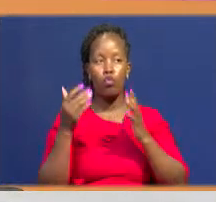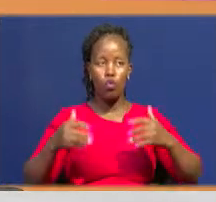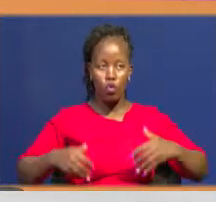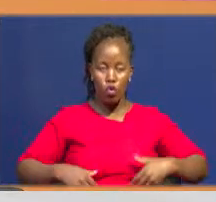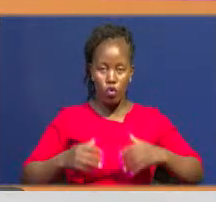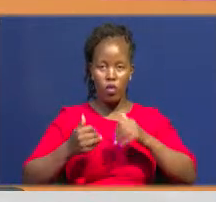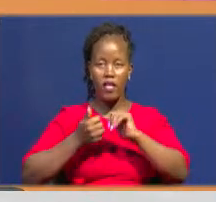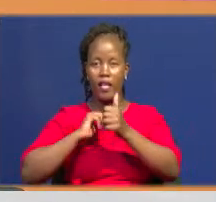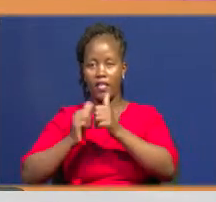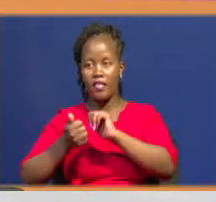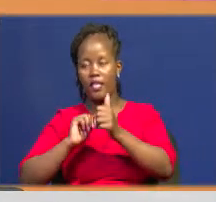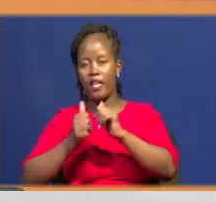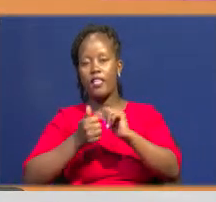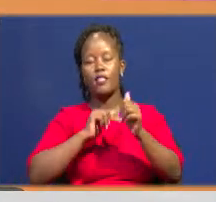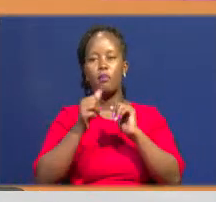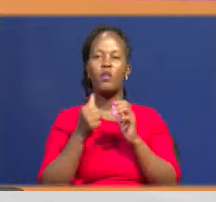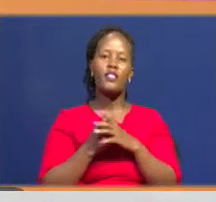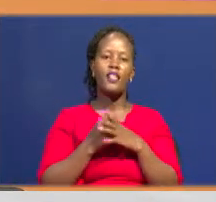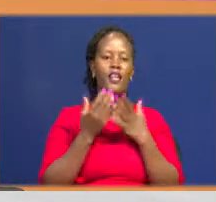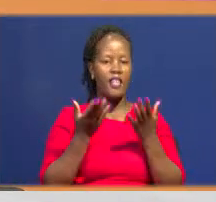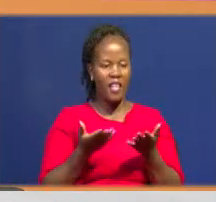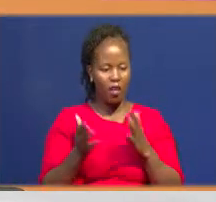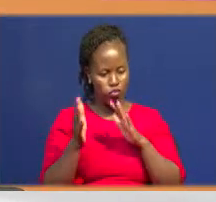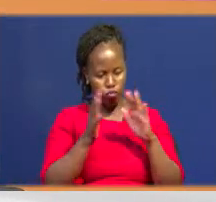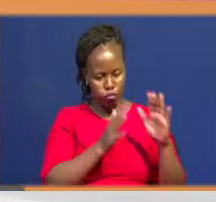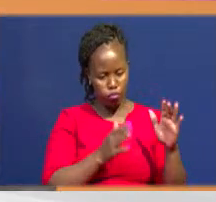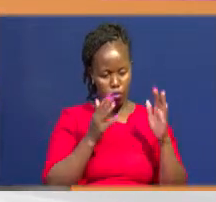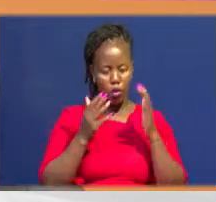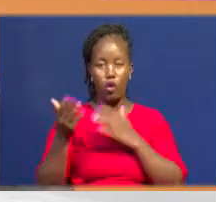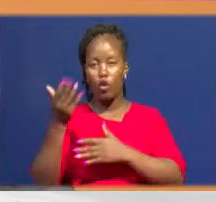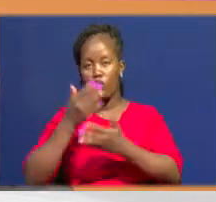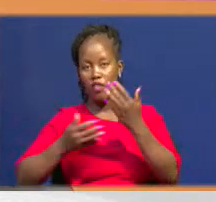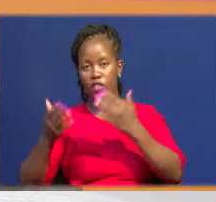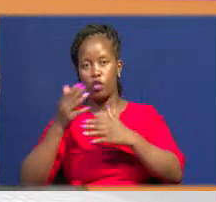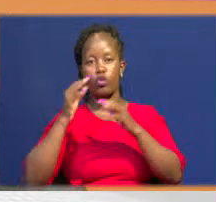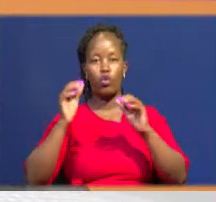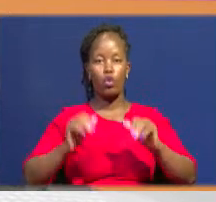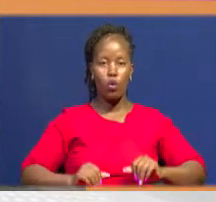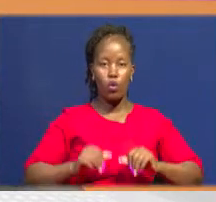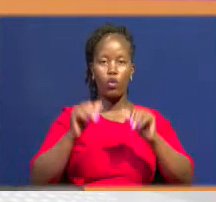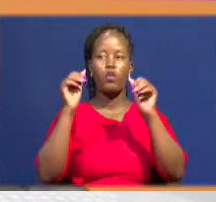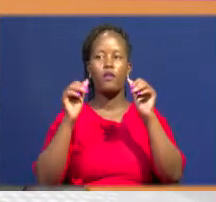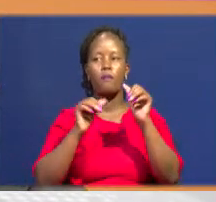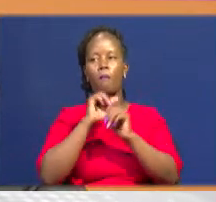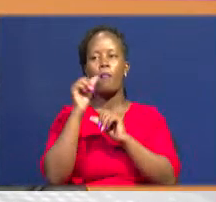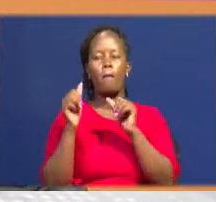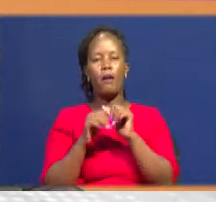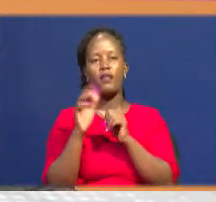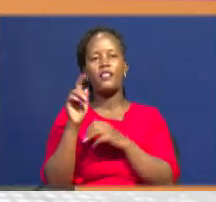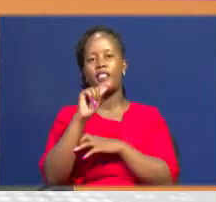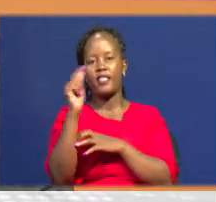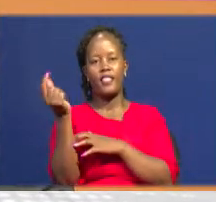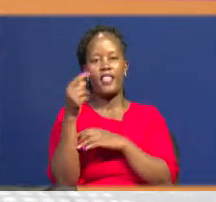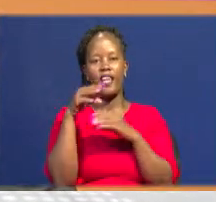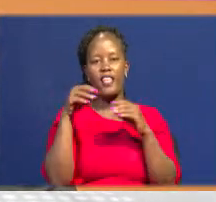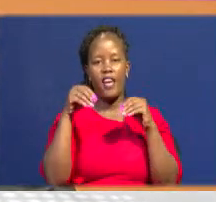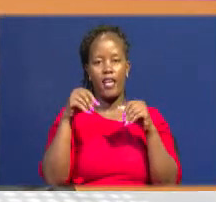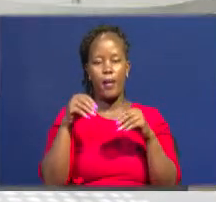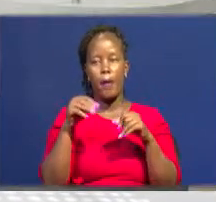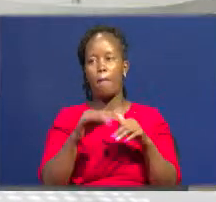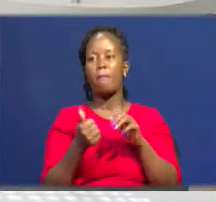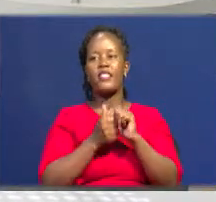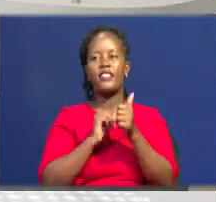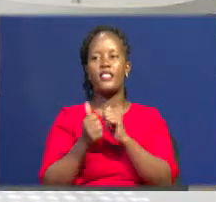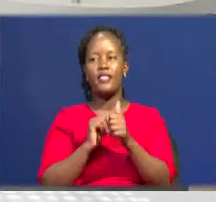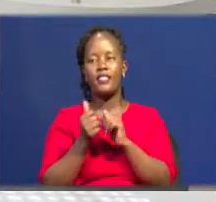in the country. So we now get back to our conversation, and this is about the Kenya Beach Games. And on my immediate left, I've got